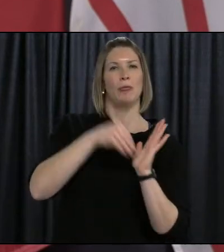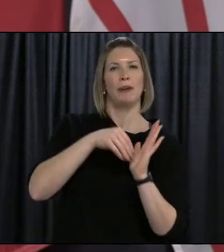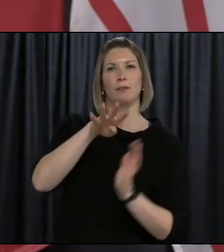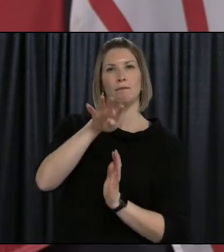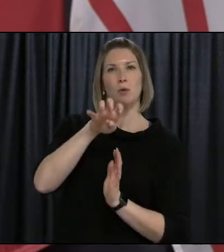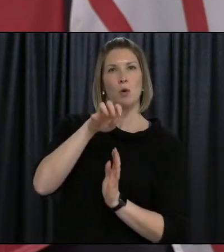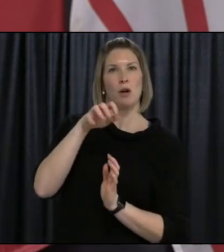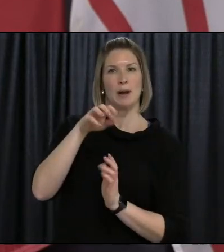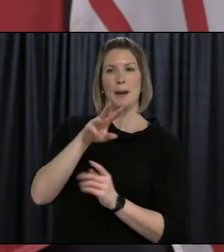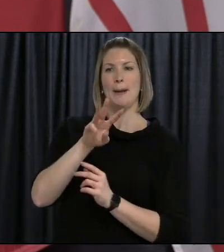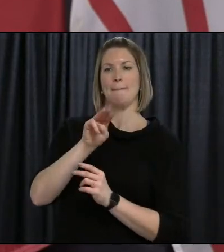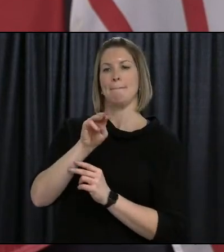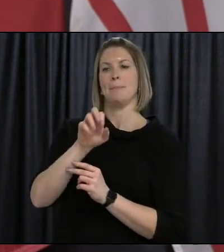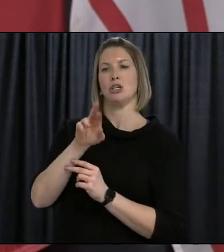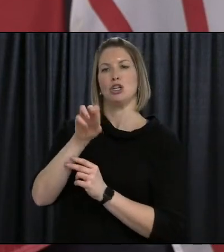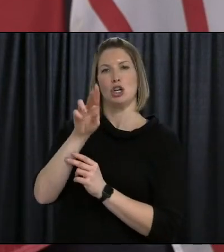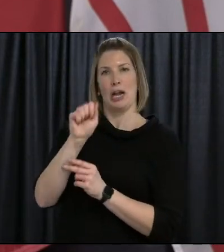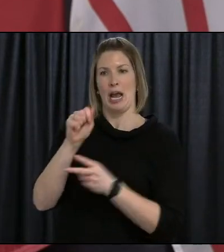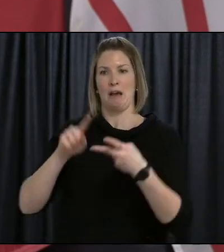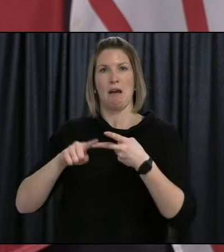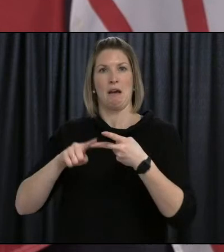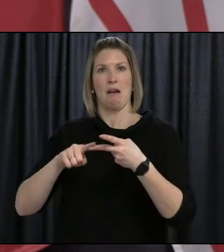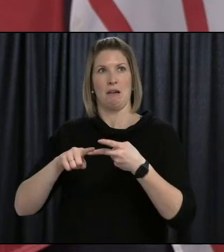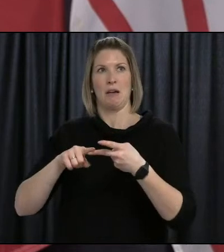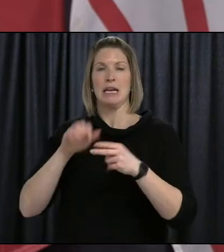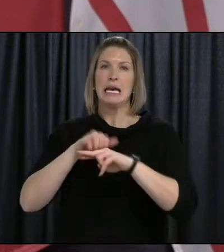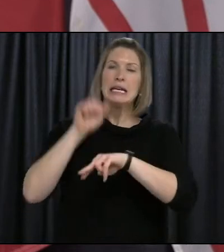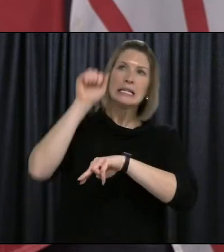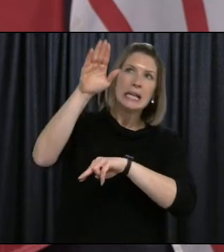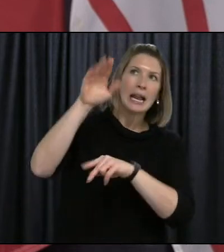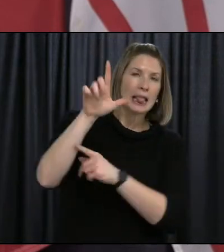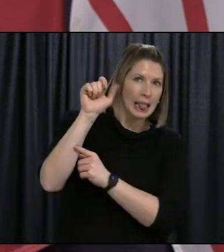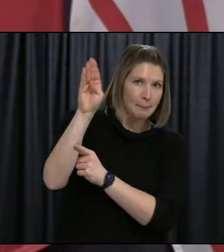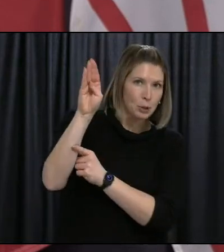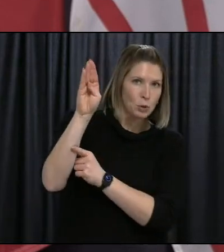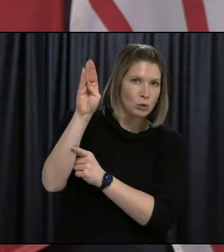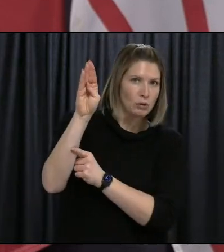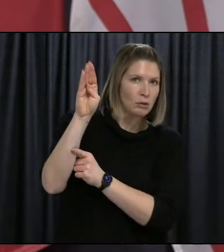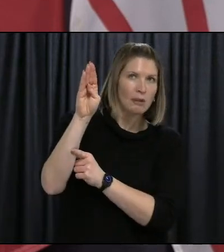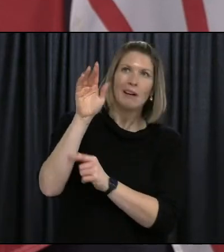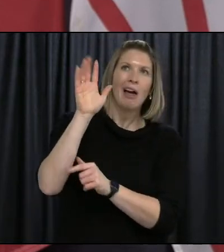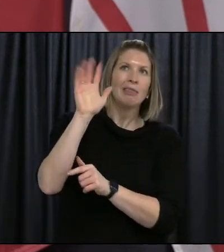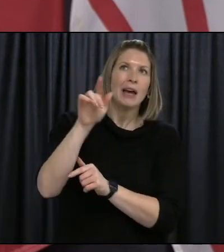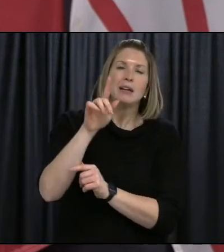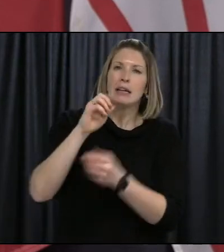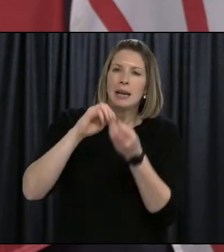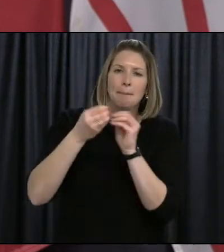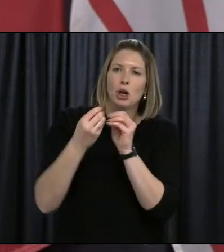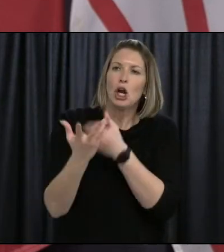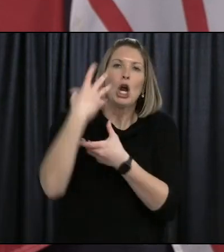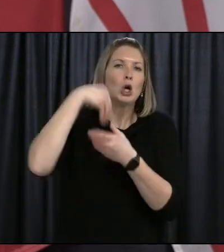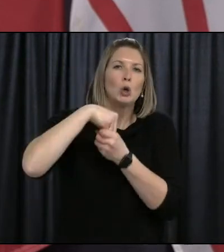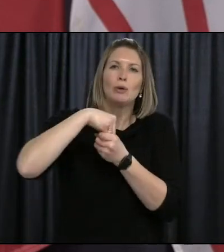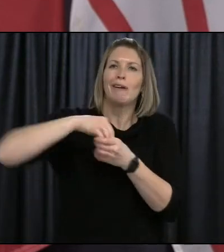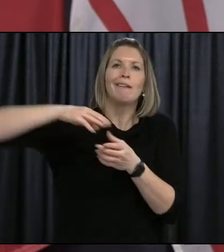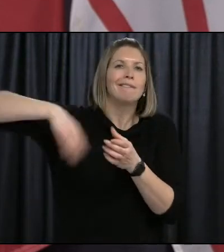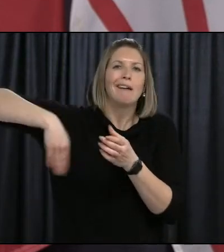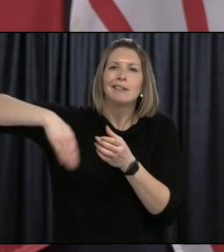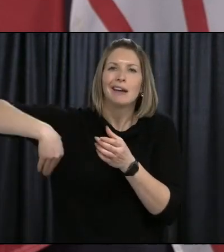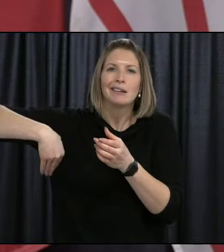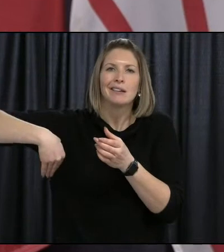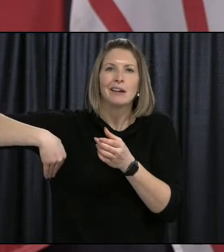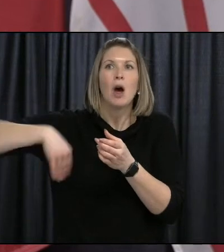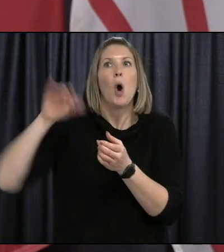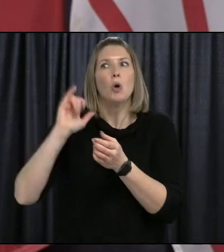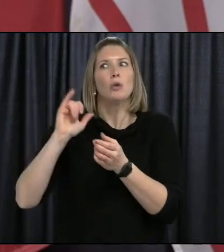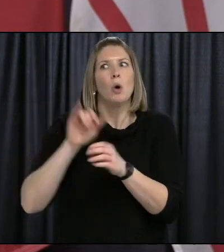we've been rolling out to the vulnerable communities and Indigenous communities today. That took some time to get to those communities, but